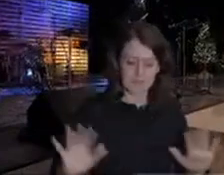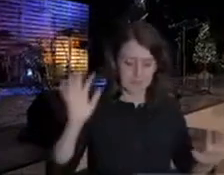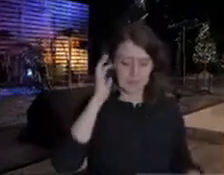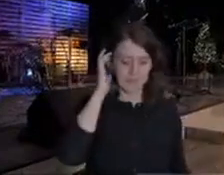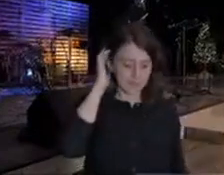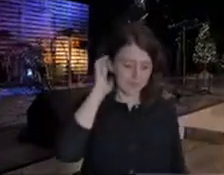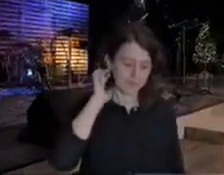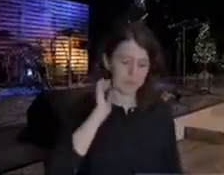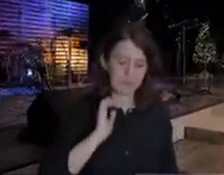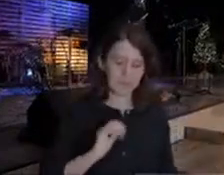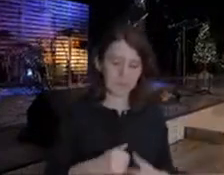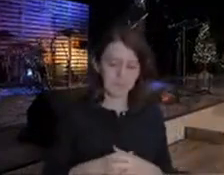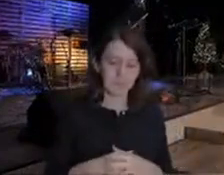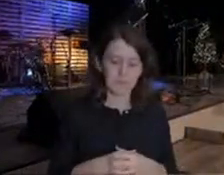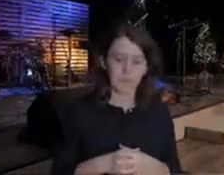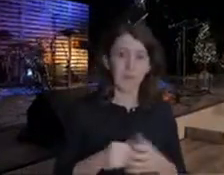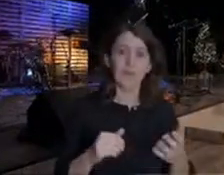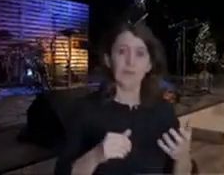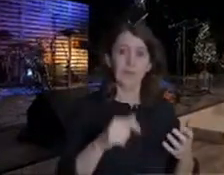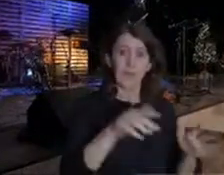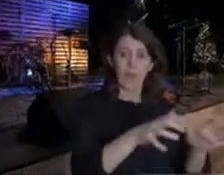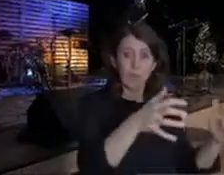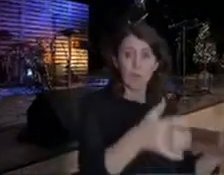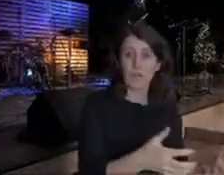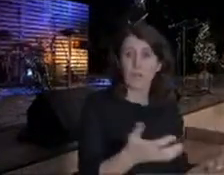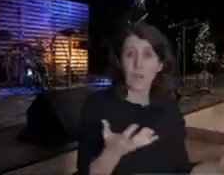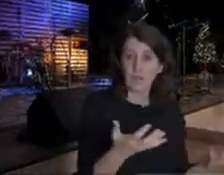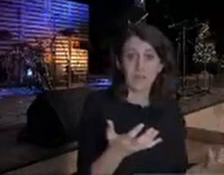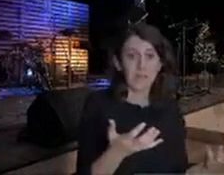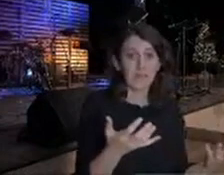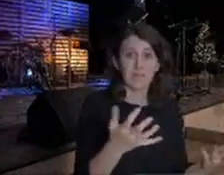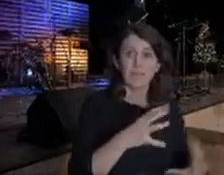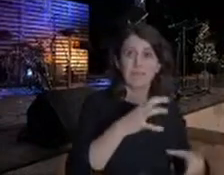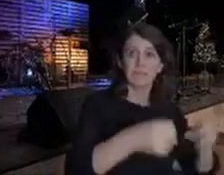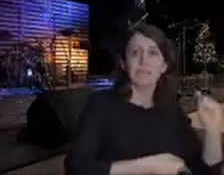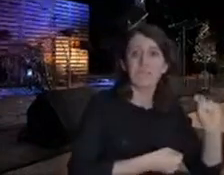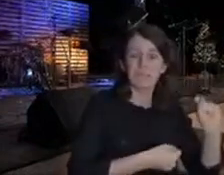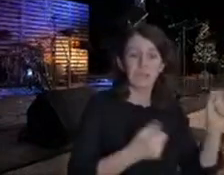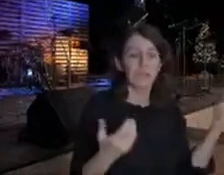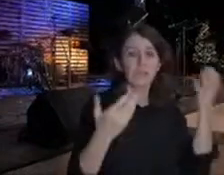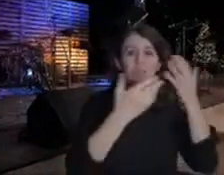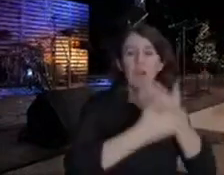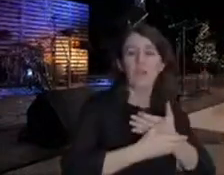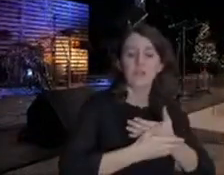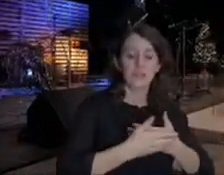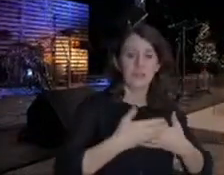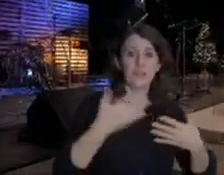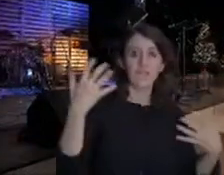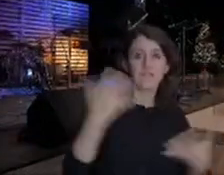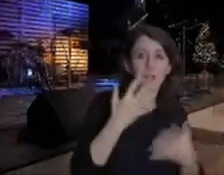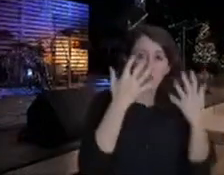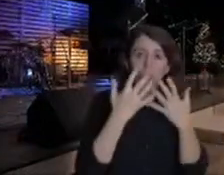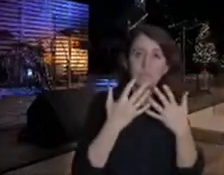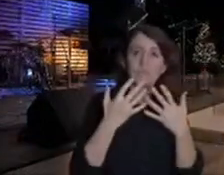brings. And go back with me. What is he bringing this peace into? He's bringing it into a world of brokenness and darkness and fearful